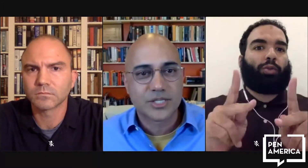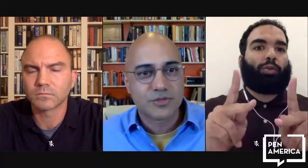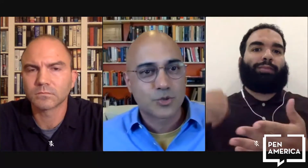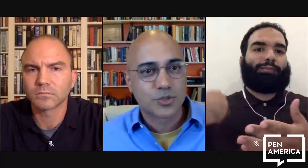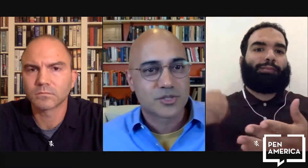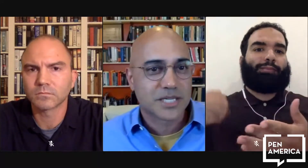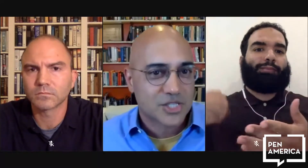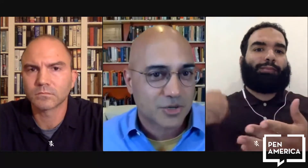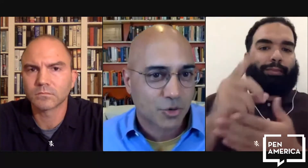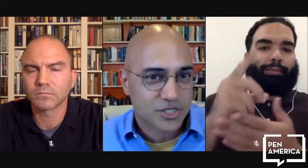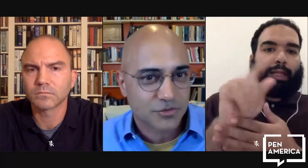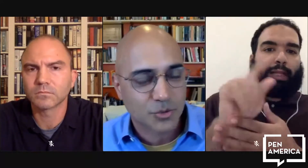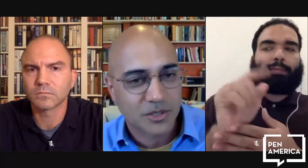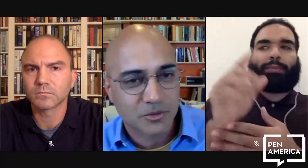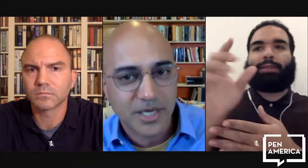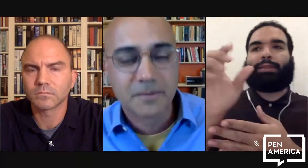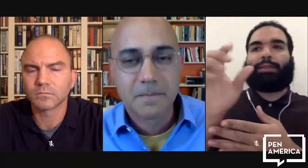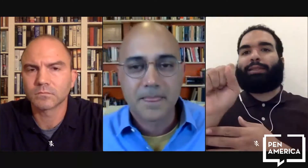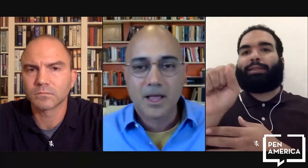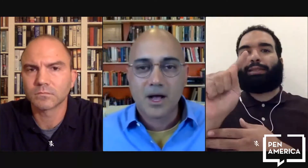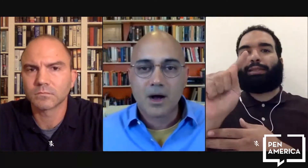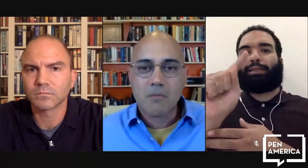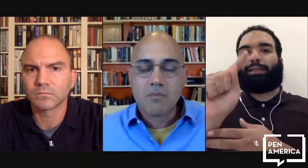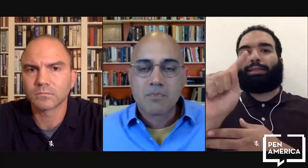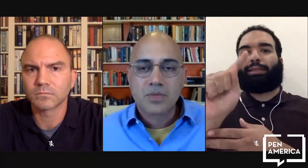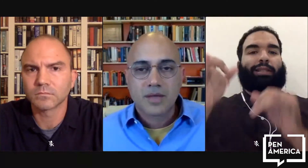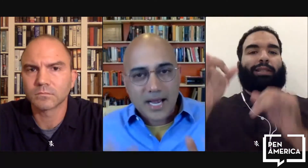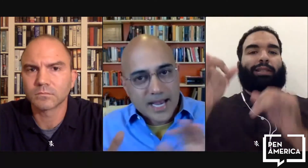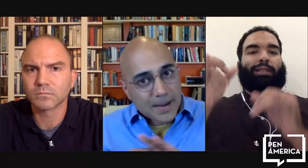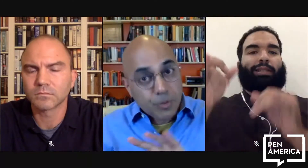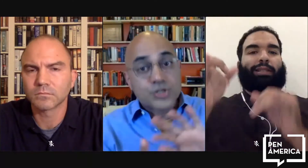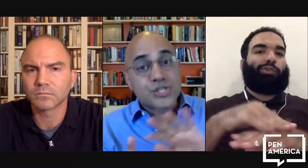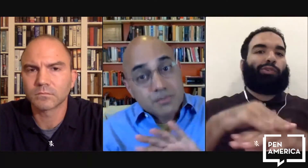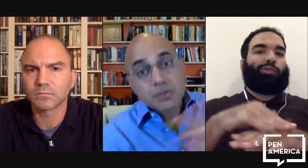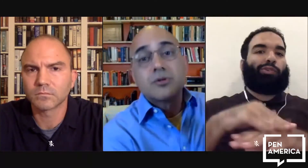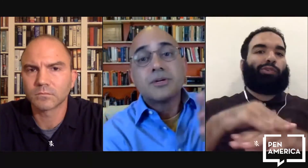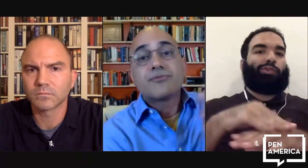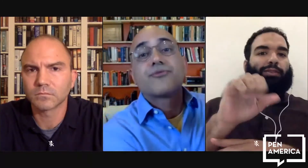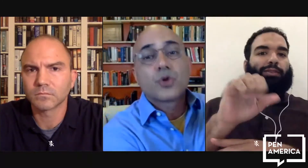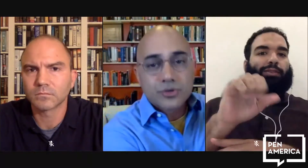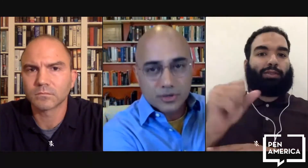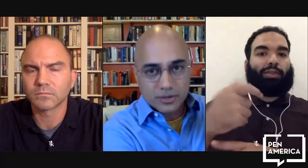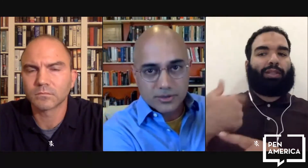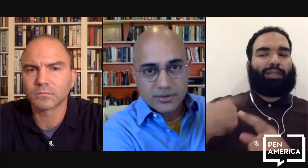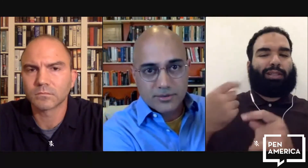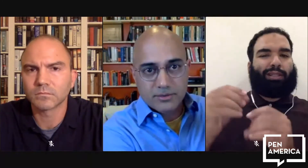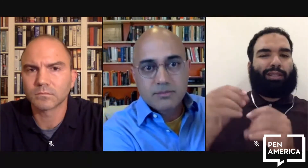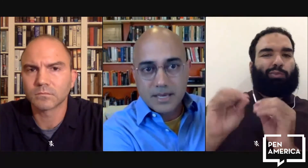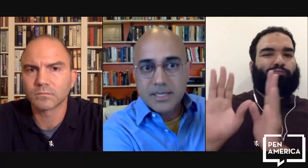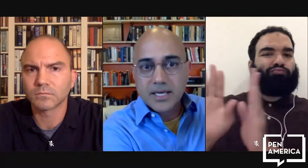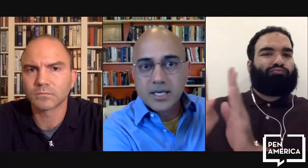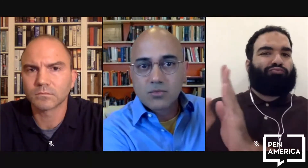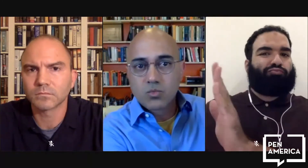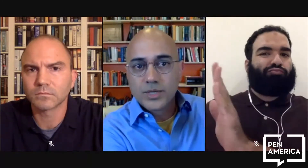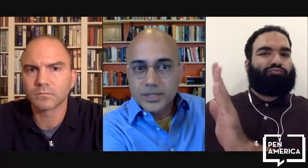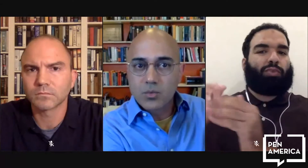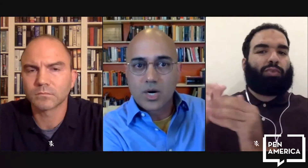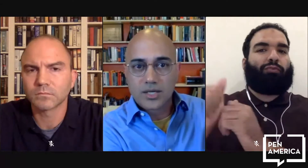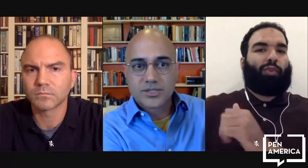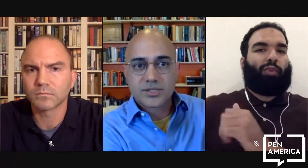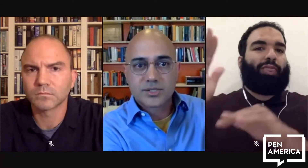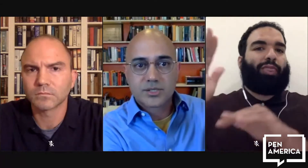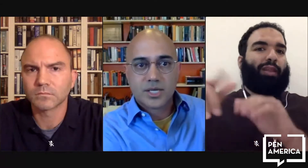you know, individualism on steroids, if you will, right? I pushed him a little bit further, maybe, than he